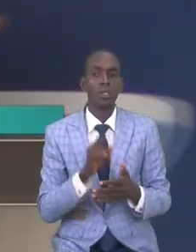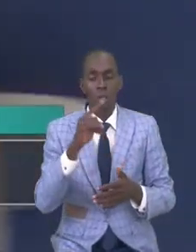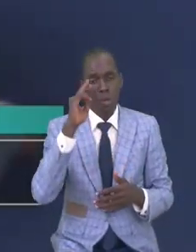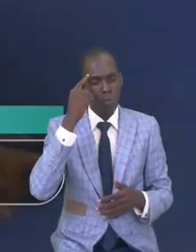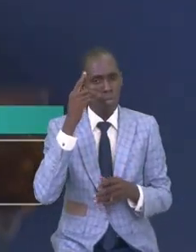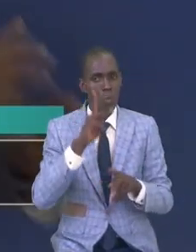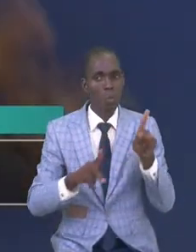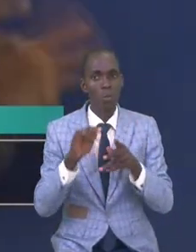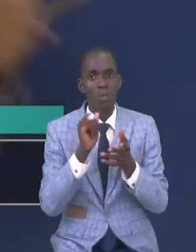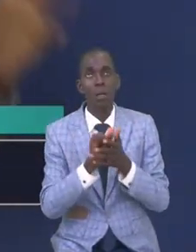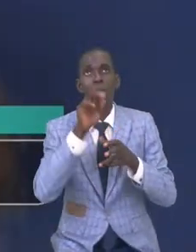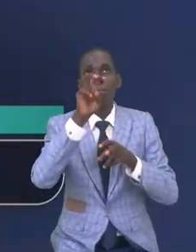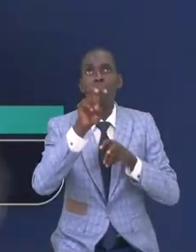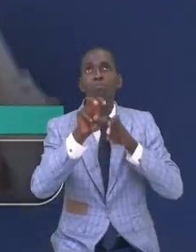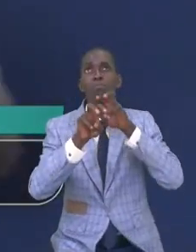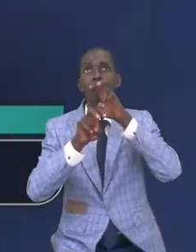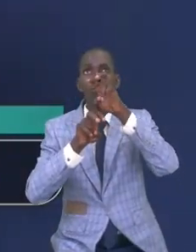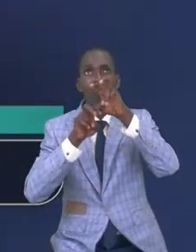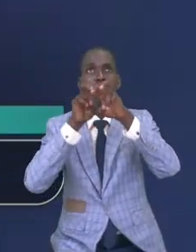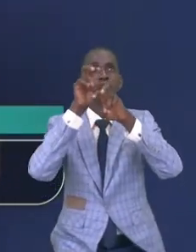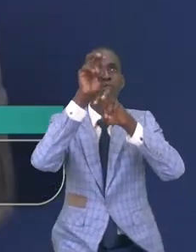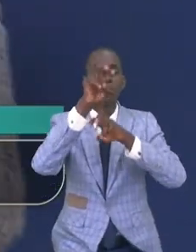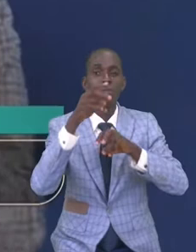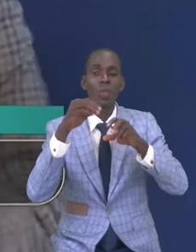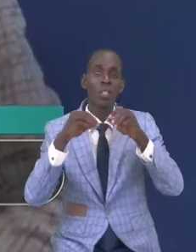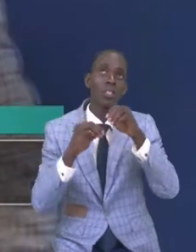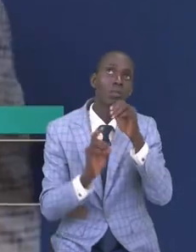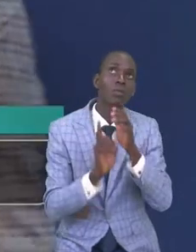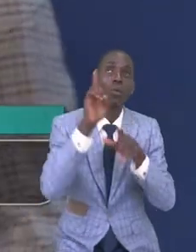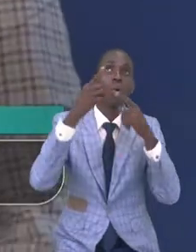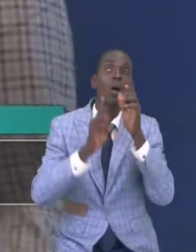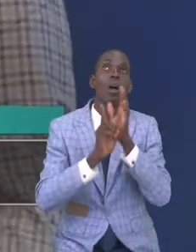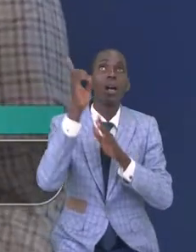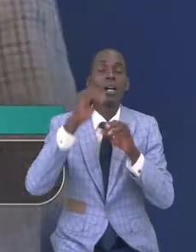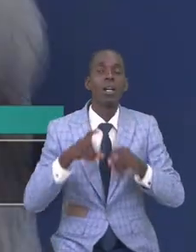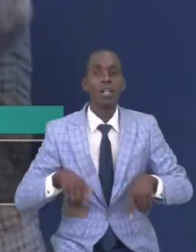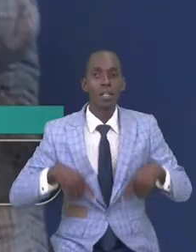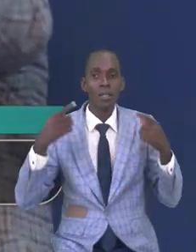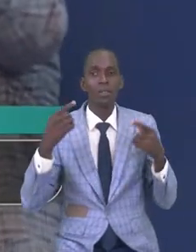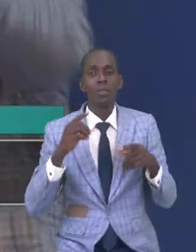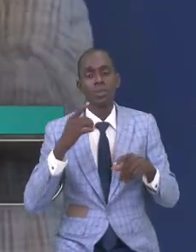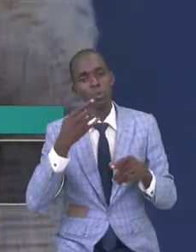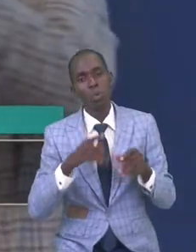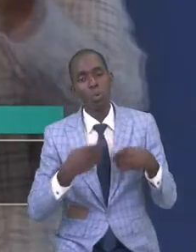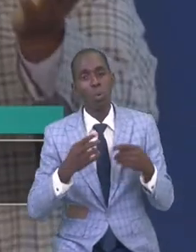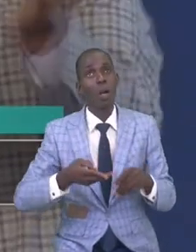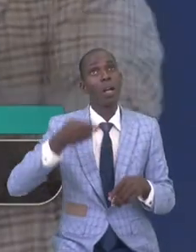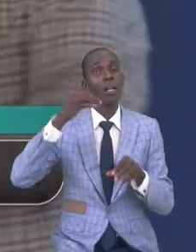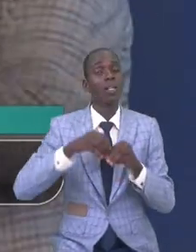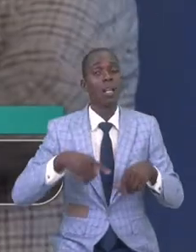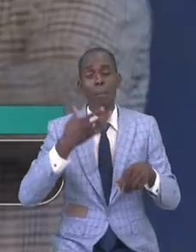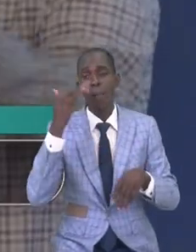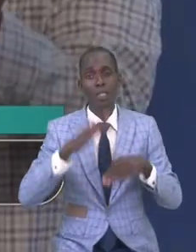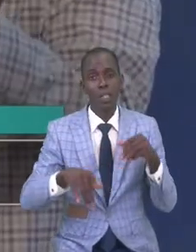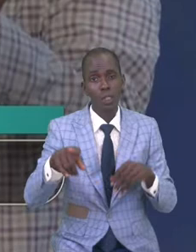that climb the ladders in the world, you will see they're higher than I, they're higher than you. No, it